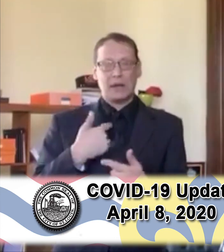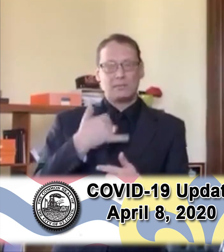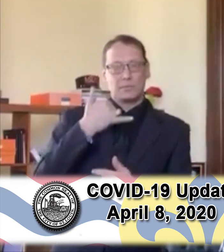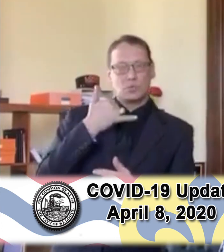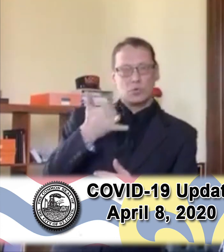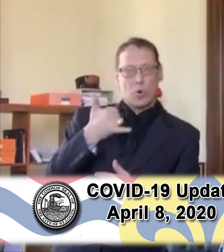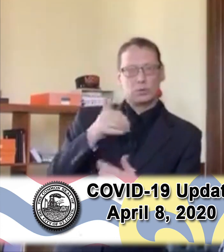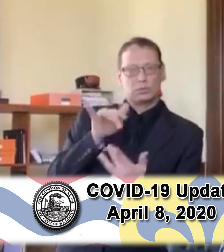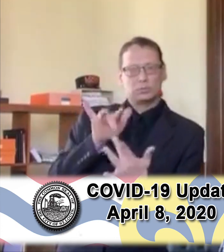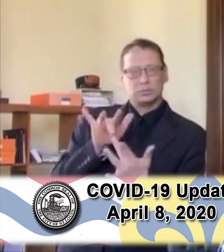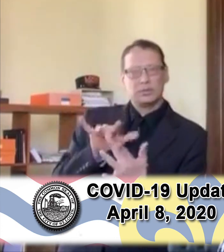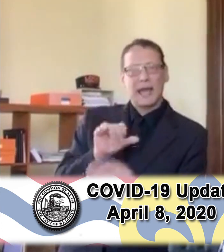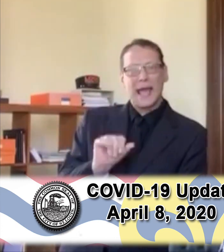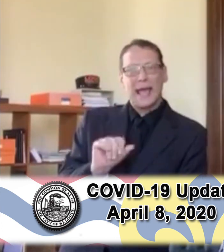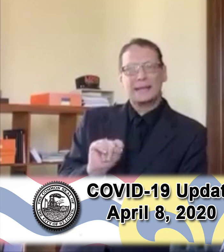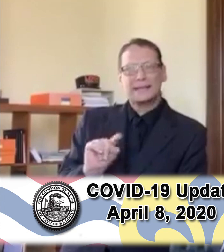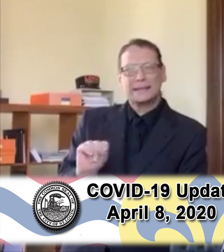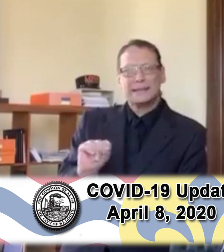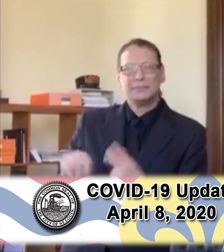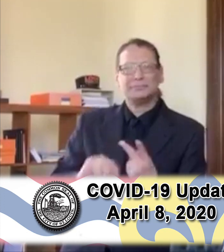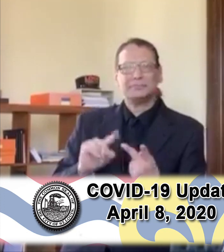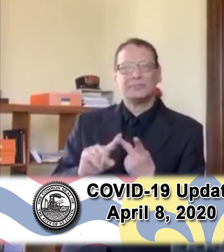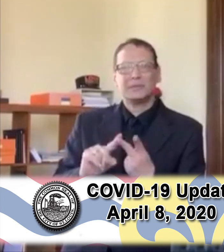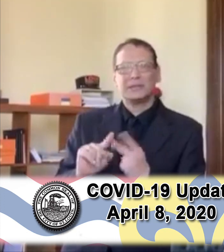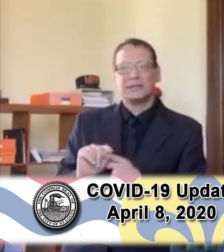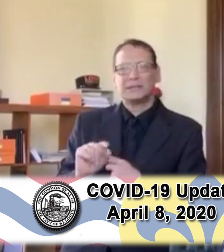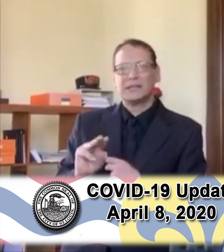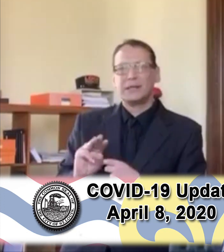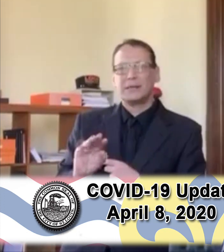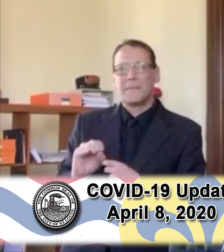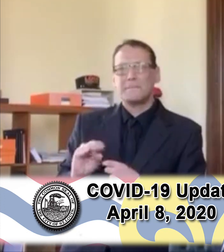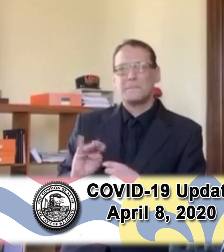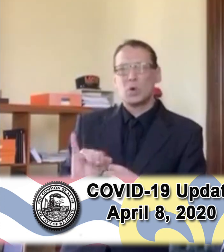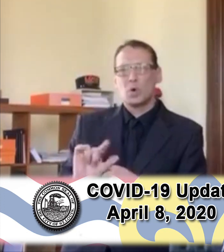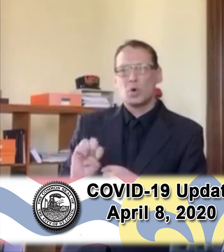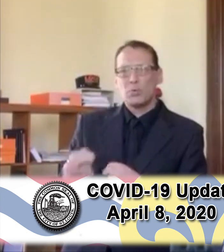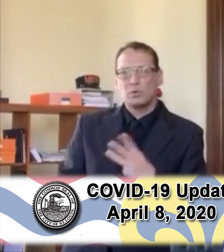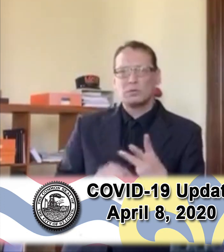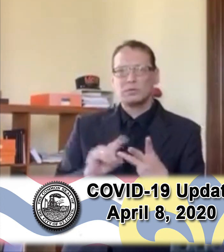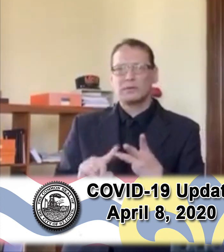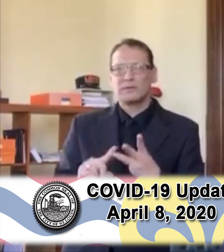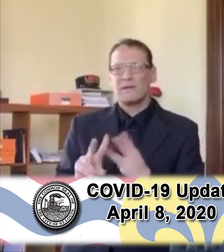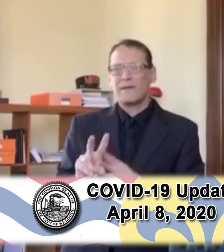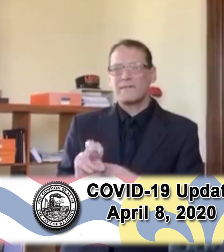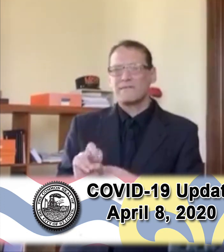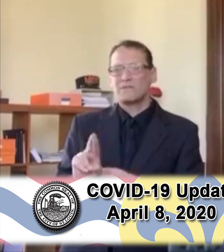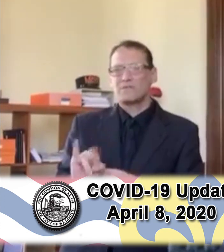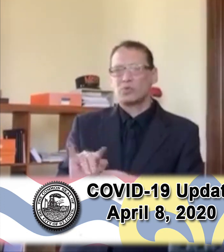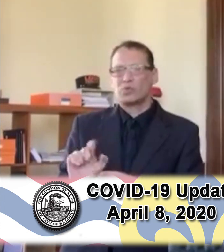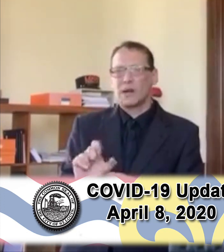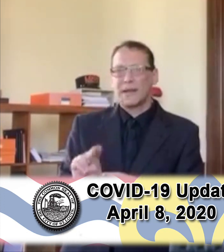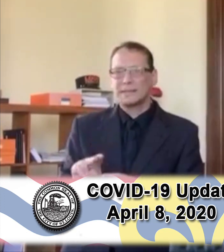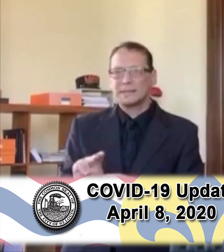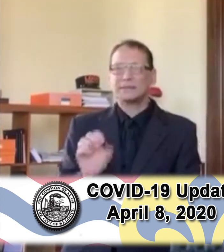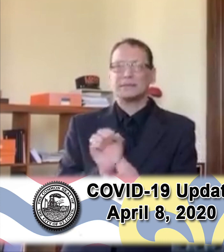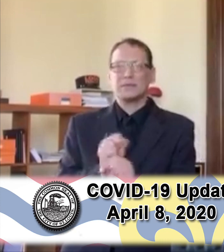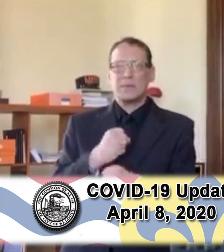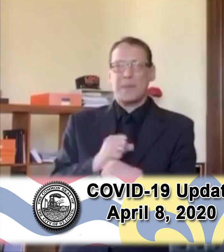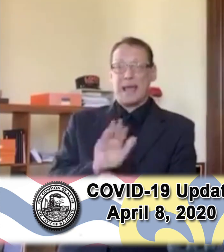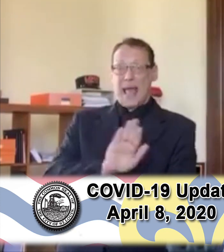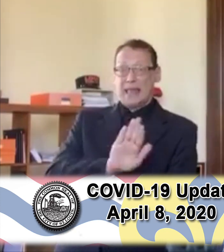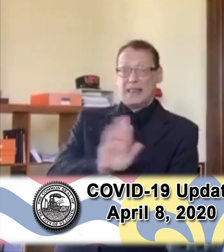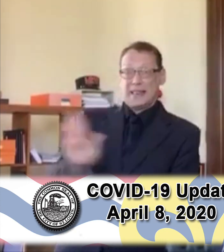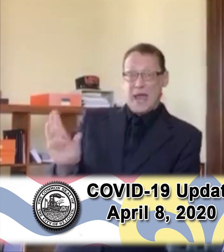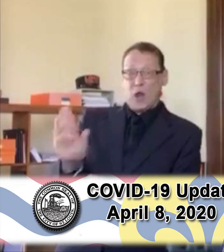AT&T, T-Mobile, and Verizon to try to make their